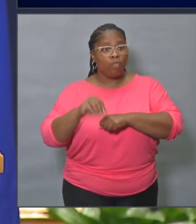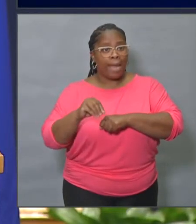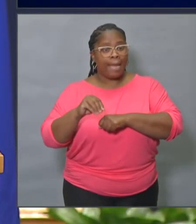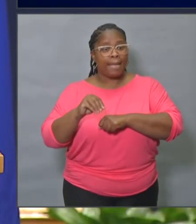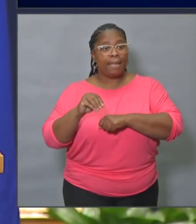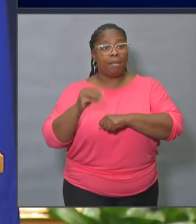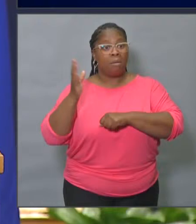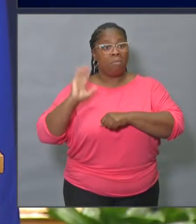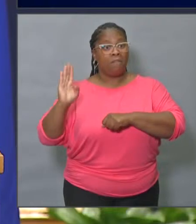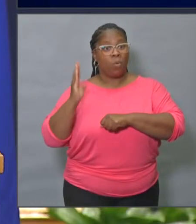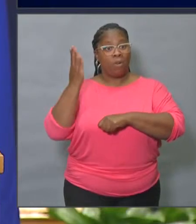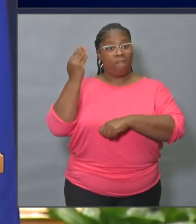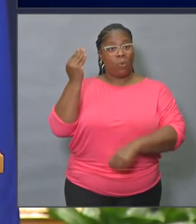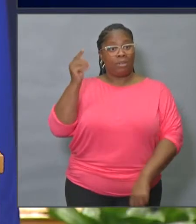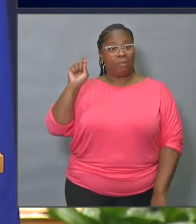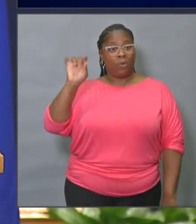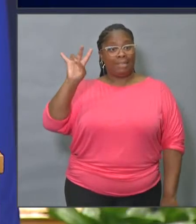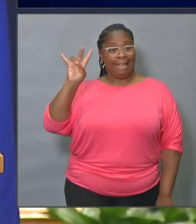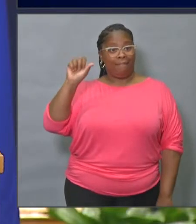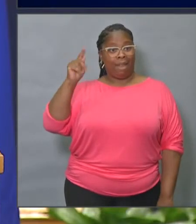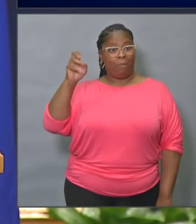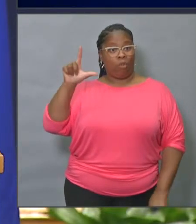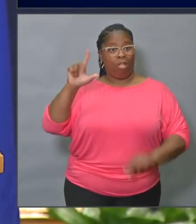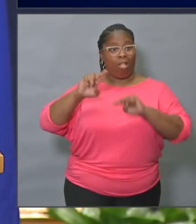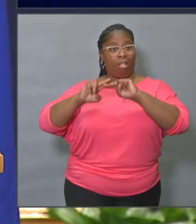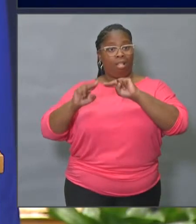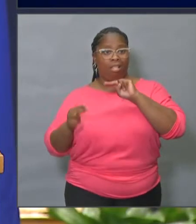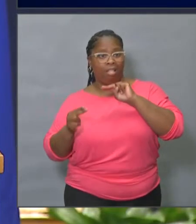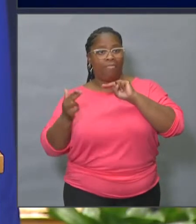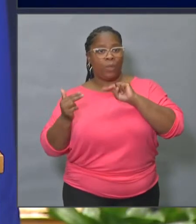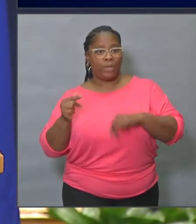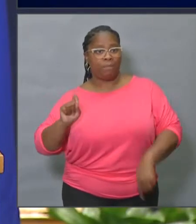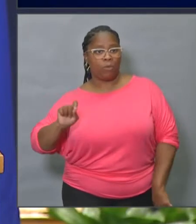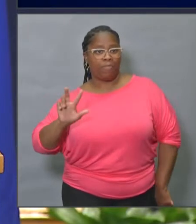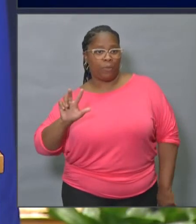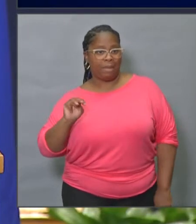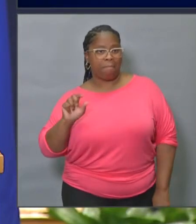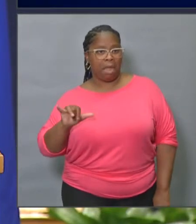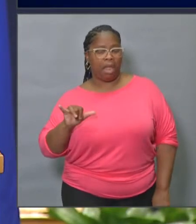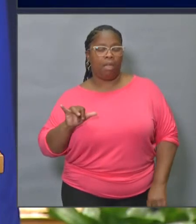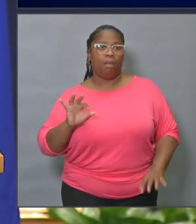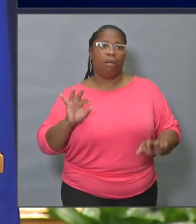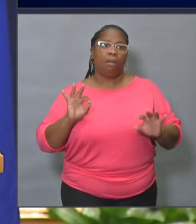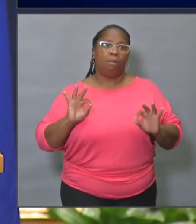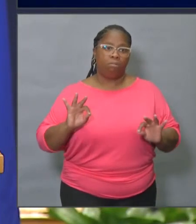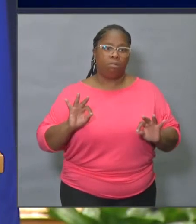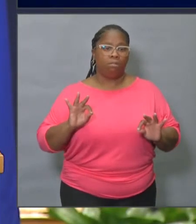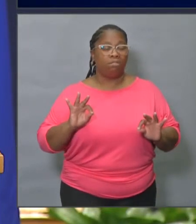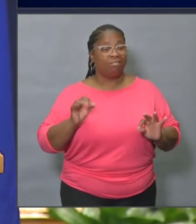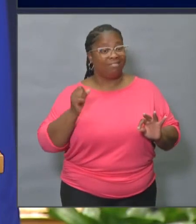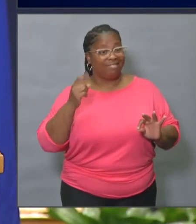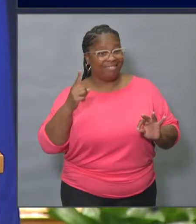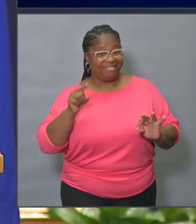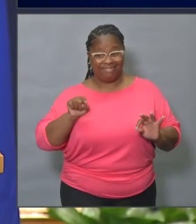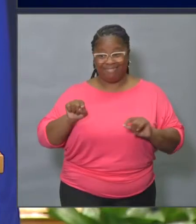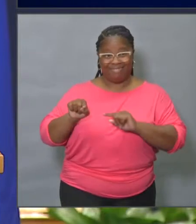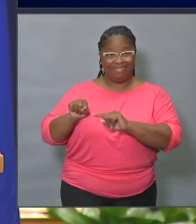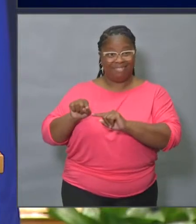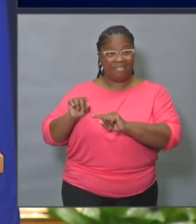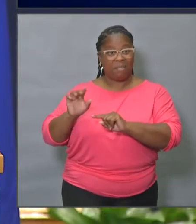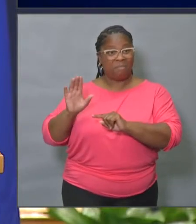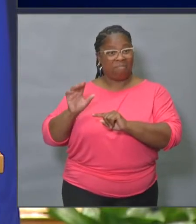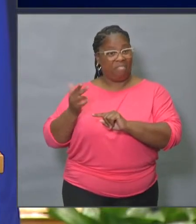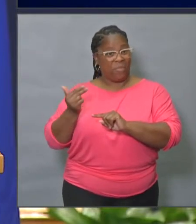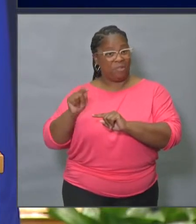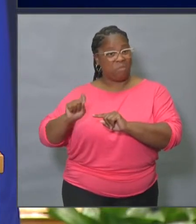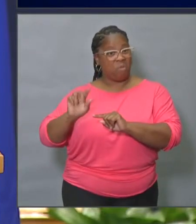from 14.7% in April. But I want to emphasize that this is still much higher than the peak of 10%